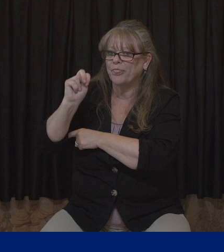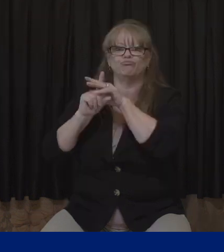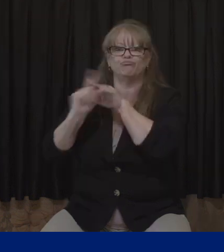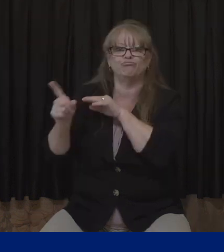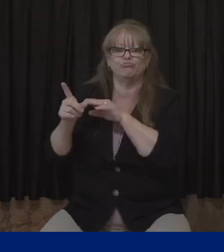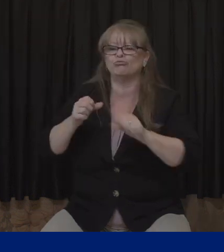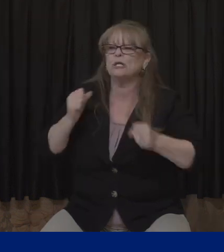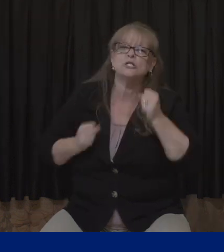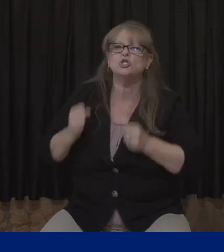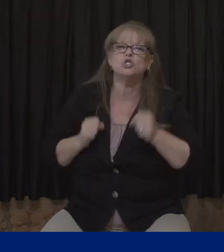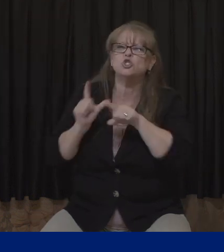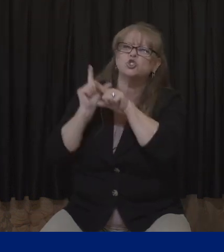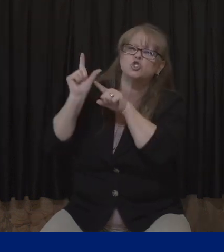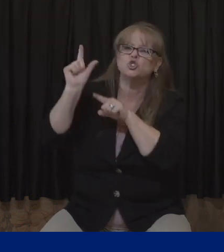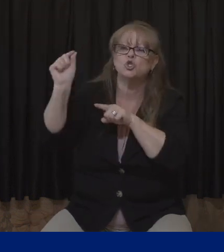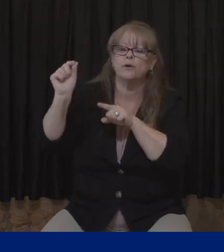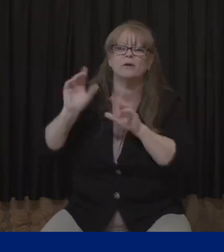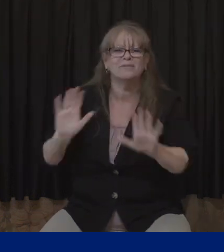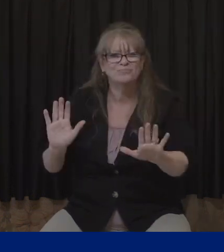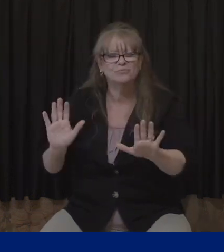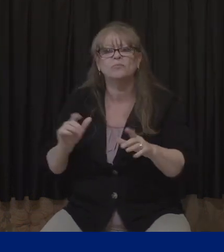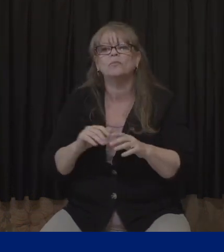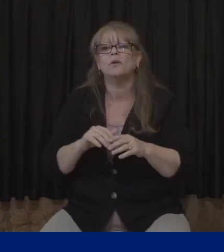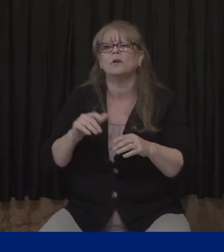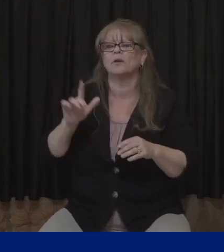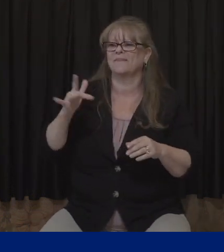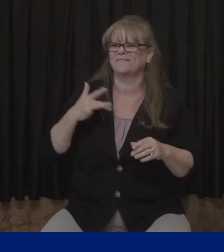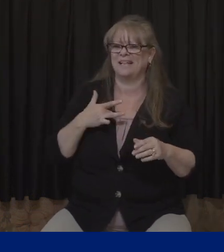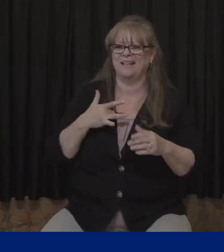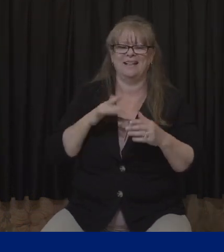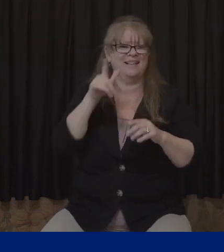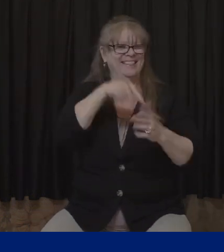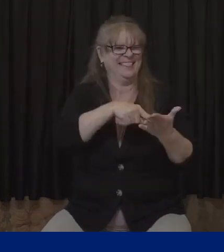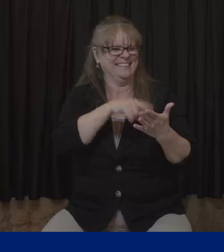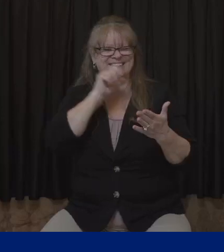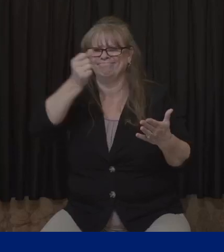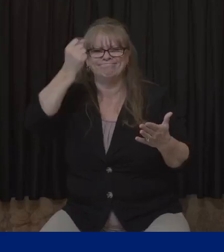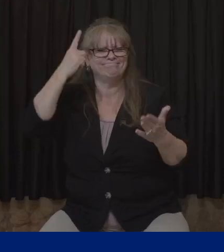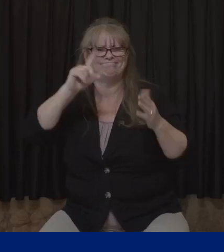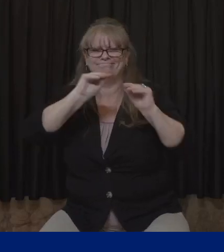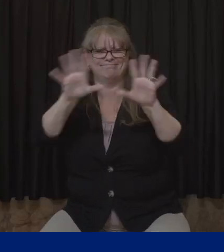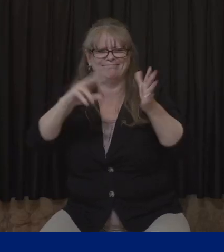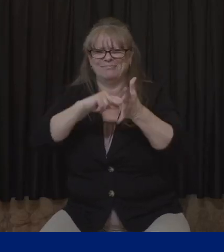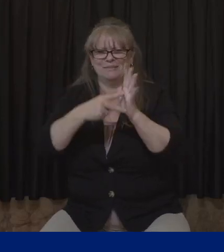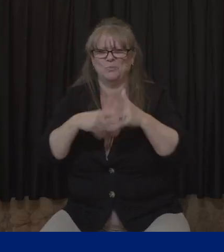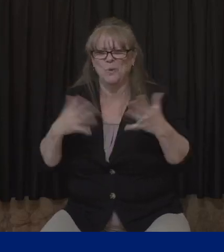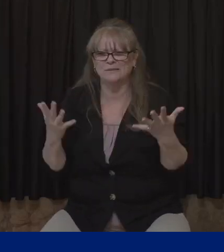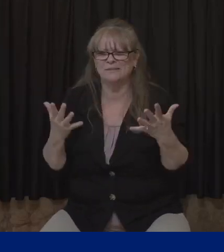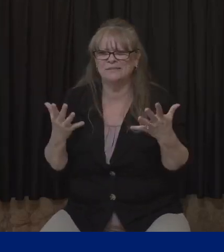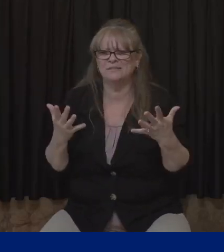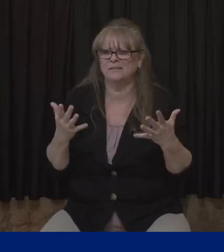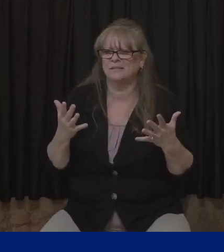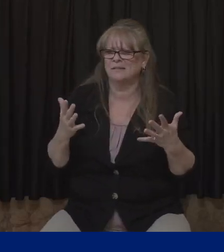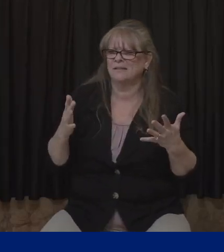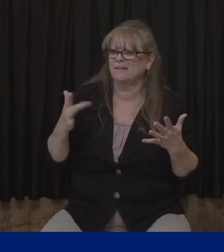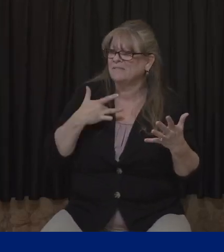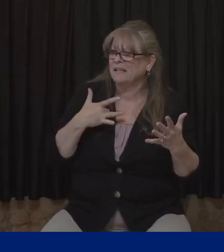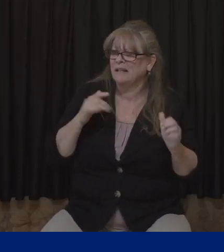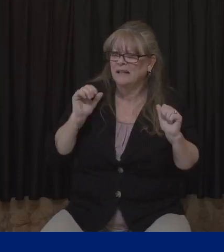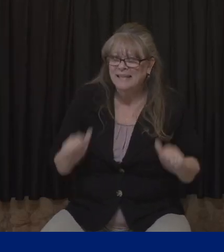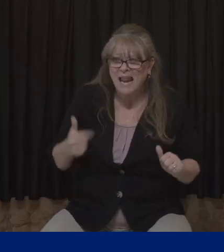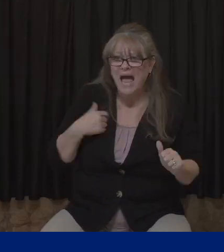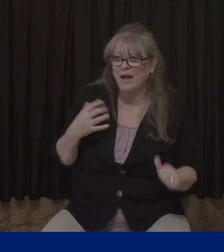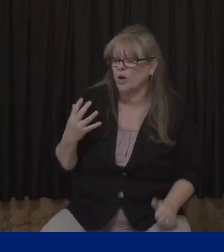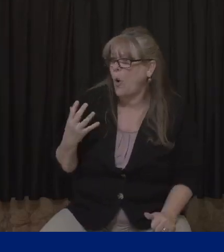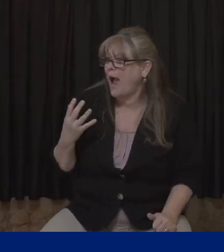white. You have to stay home, you can't go out, or you can go out. Well, unfortunately, the world doesn't always work like